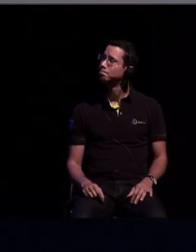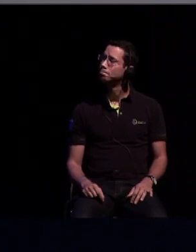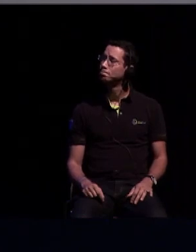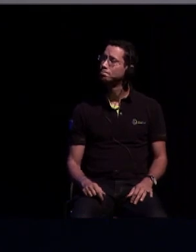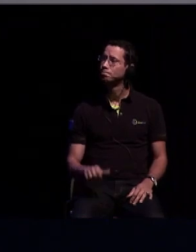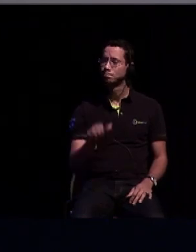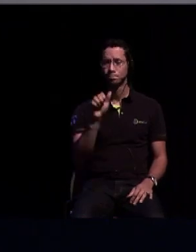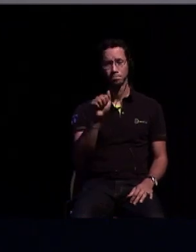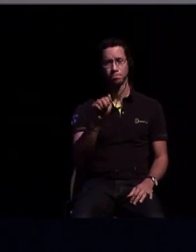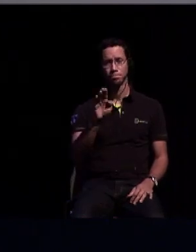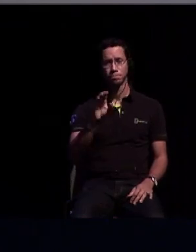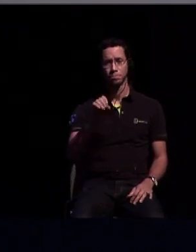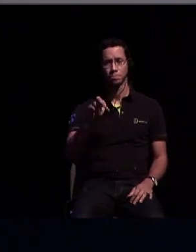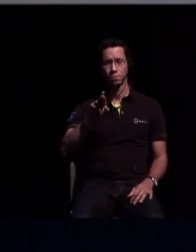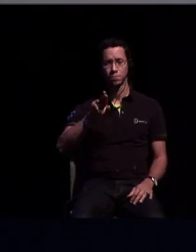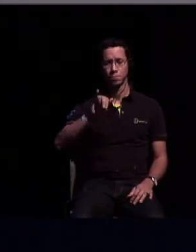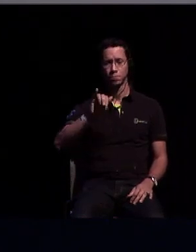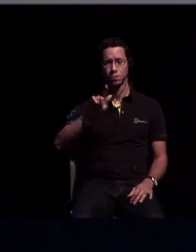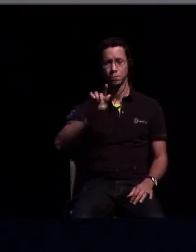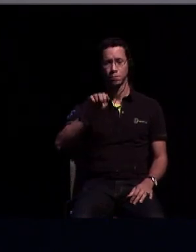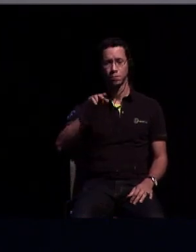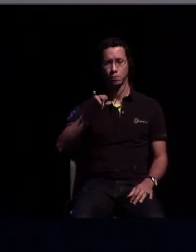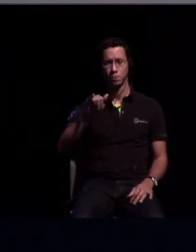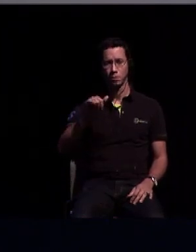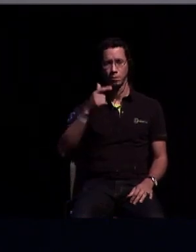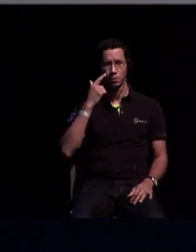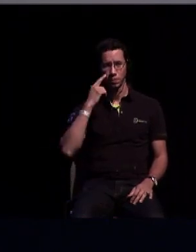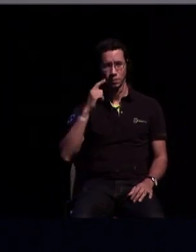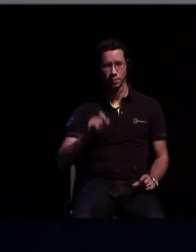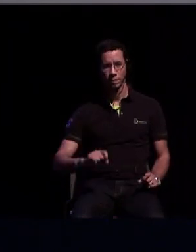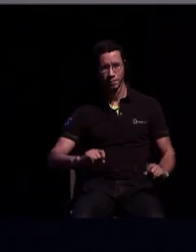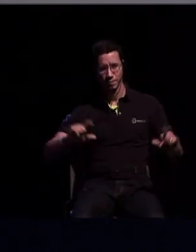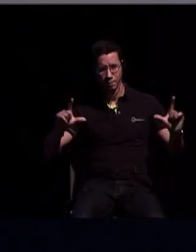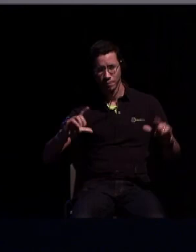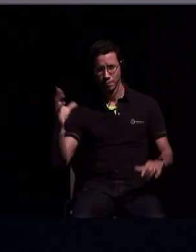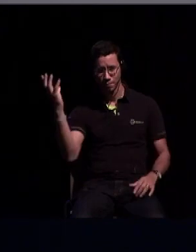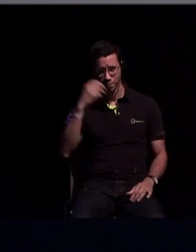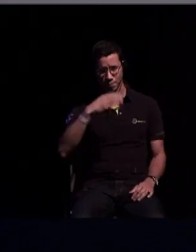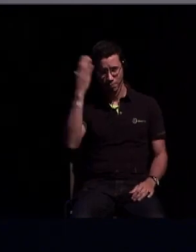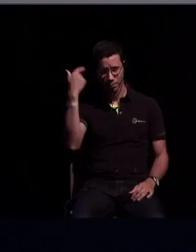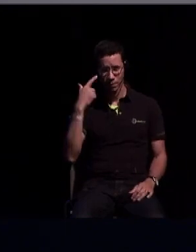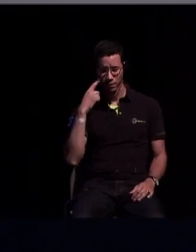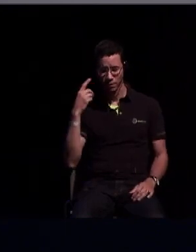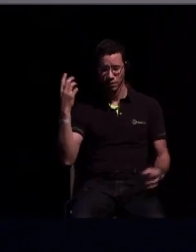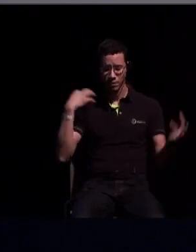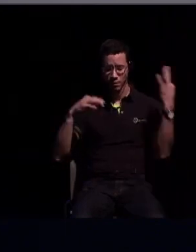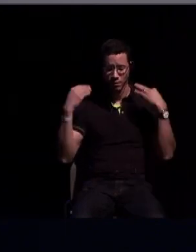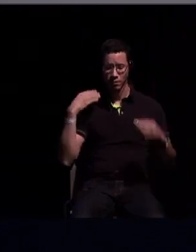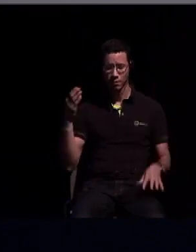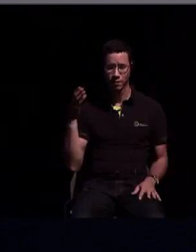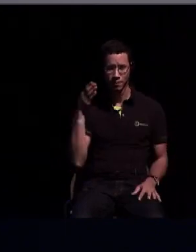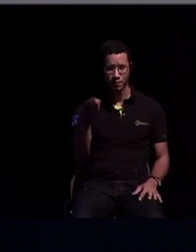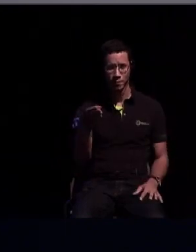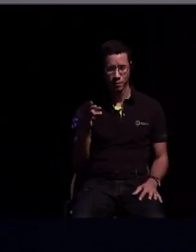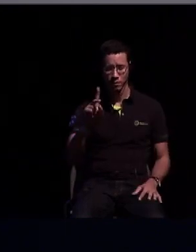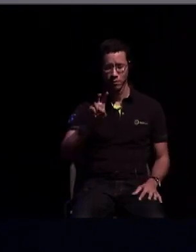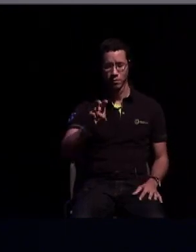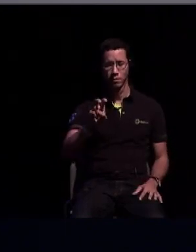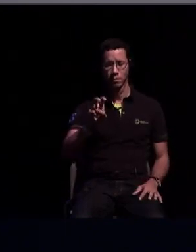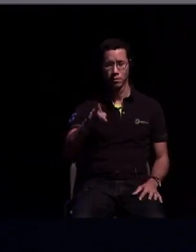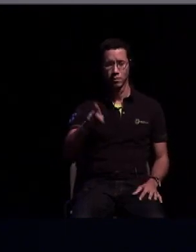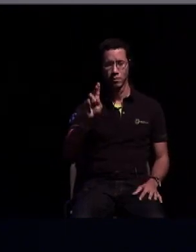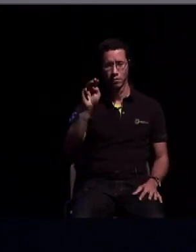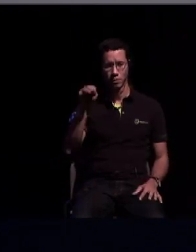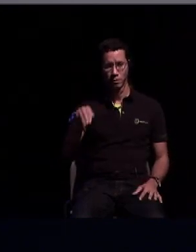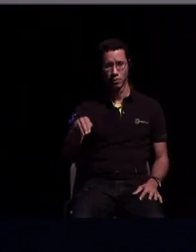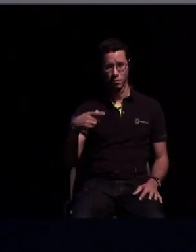beautiful monolithic rock which I'm sure many of you know about that many tourists go to. 5 kilometers away is an Aboriginal community, the